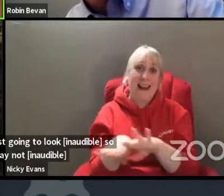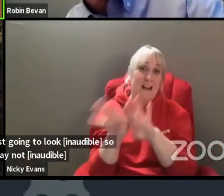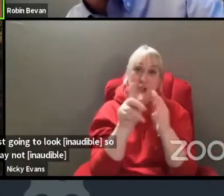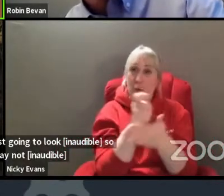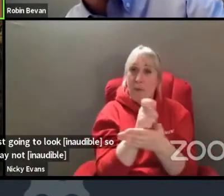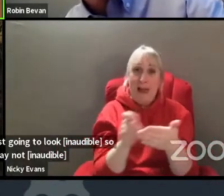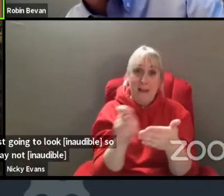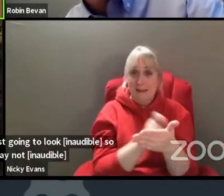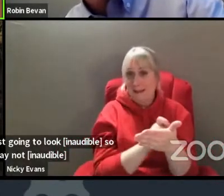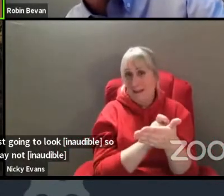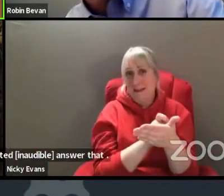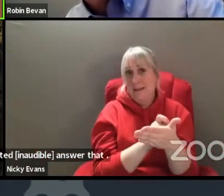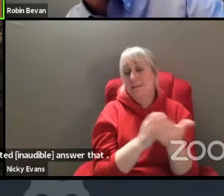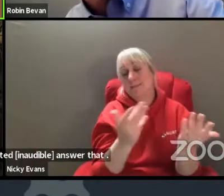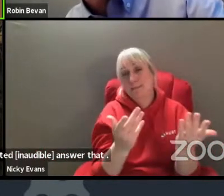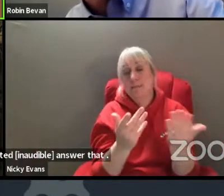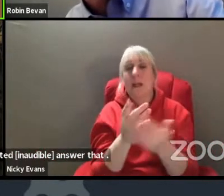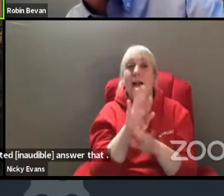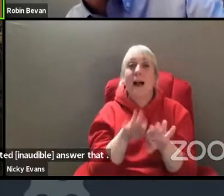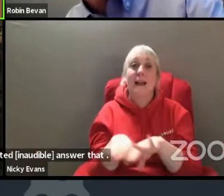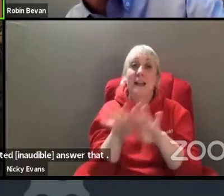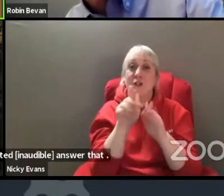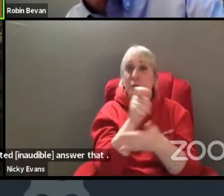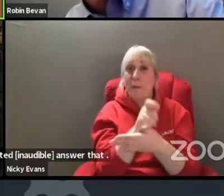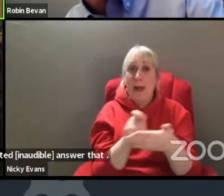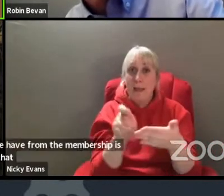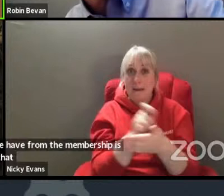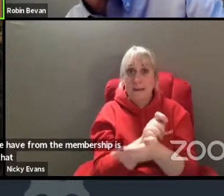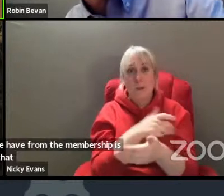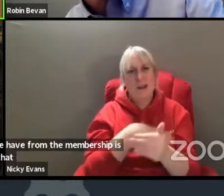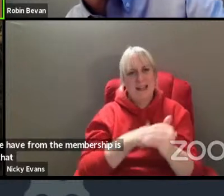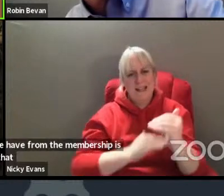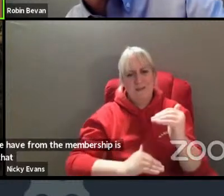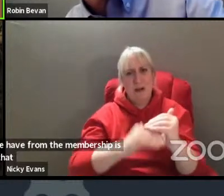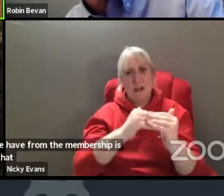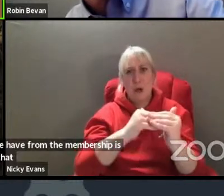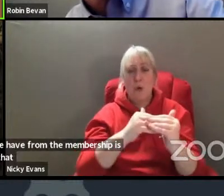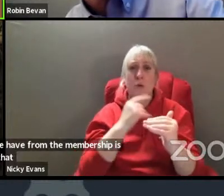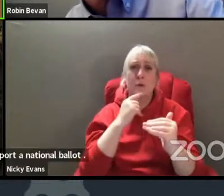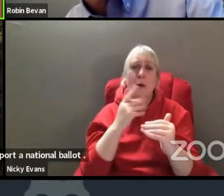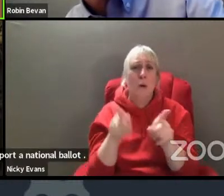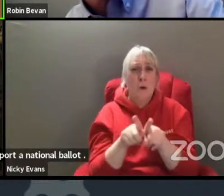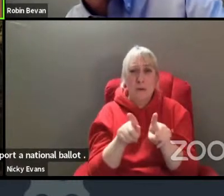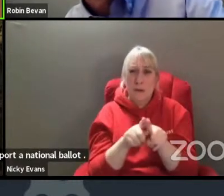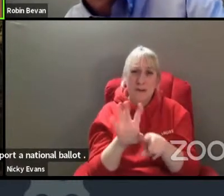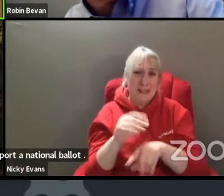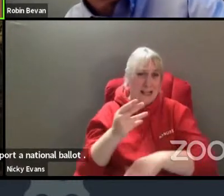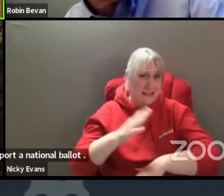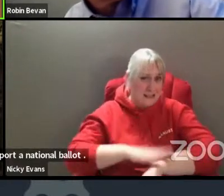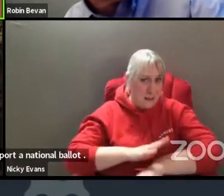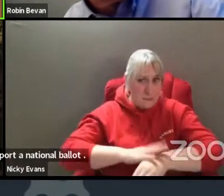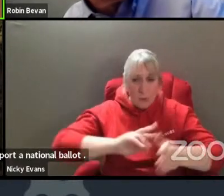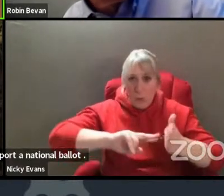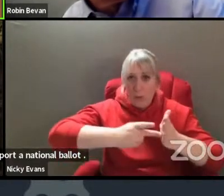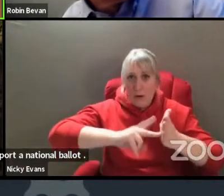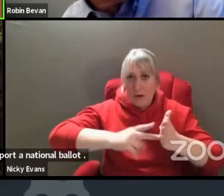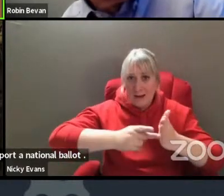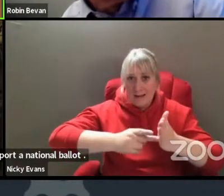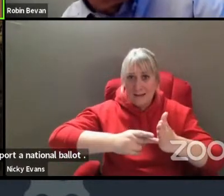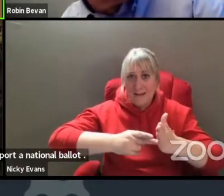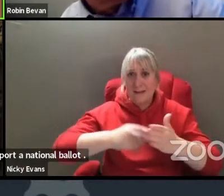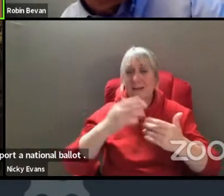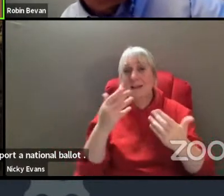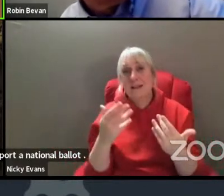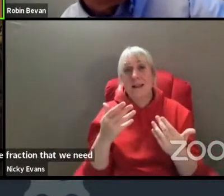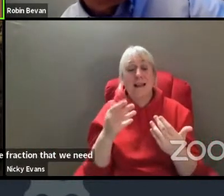to take a national ballot. And a national ballot takes a long time to organise, certainly much longer than the return on March